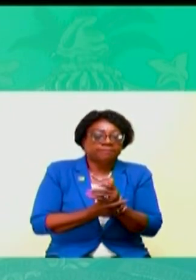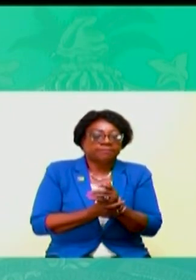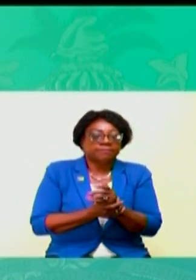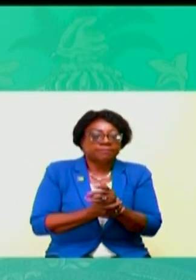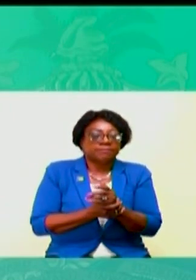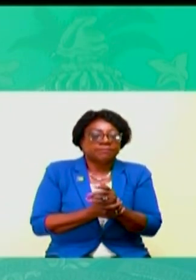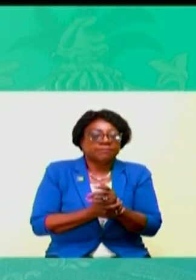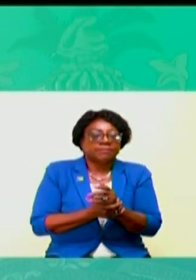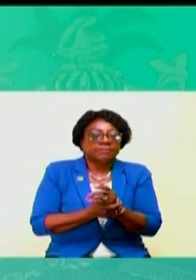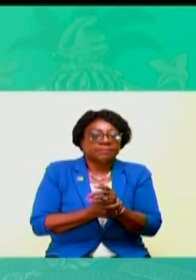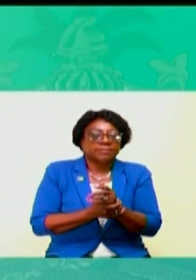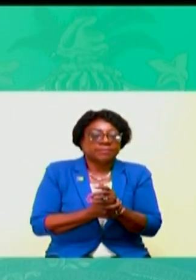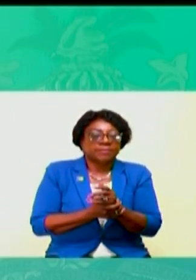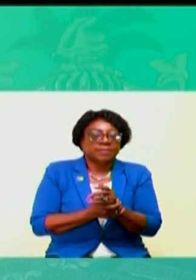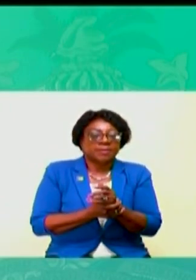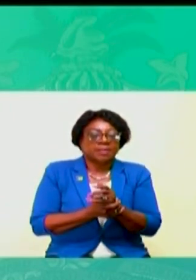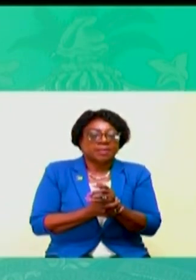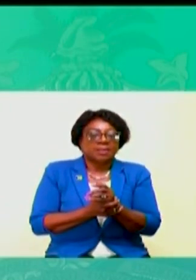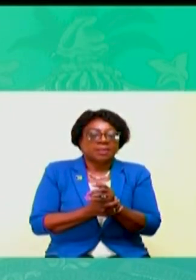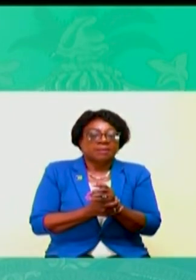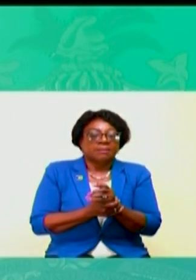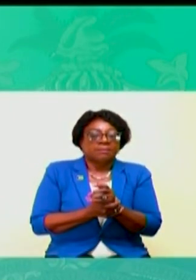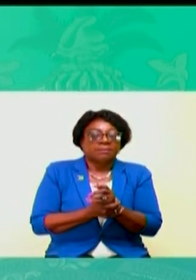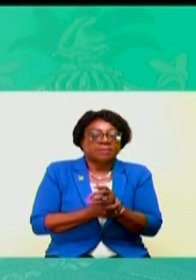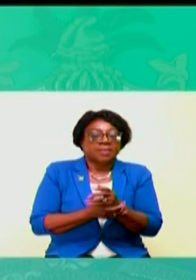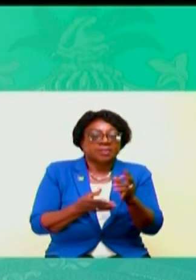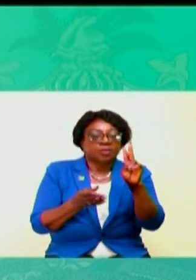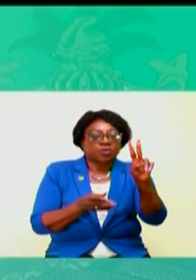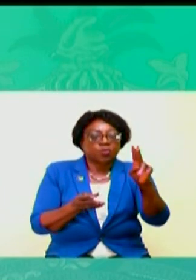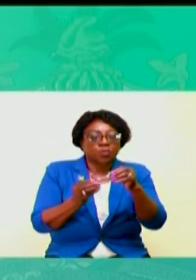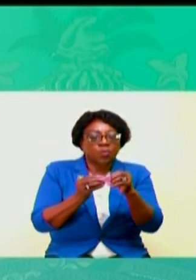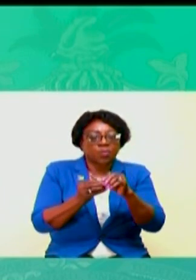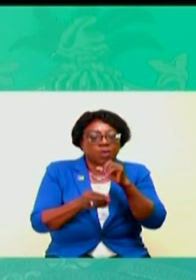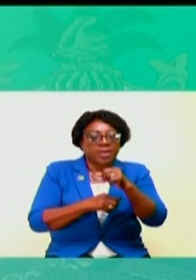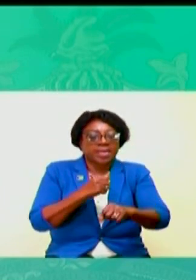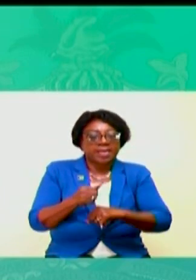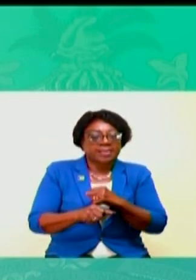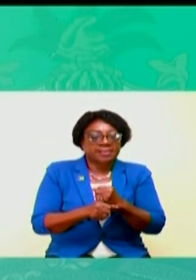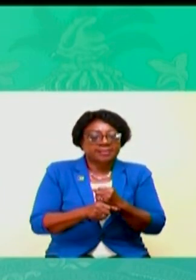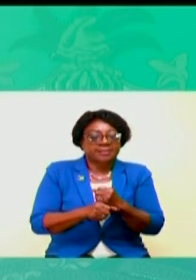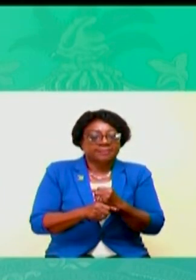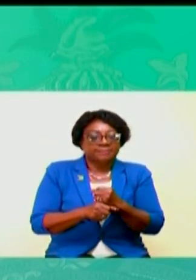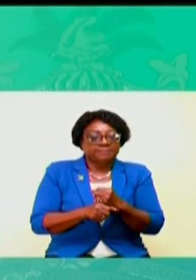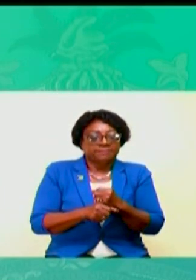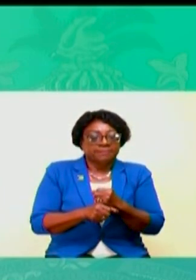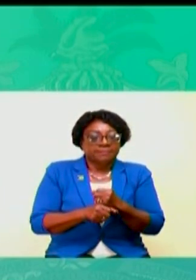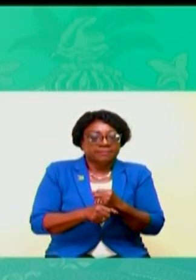Don't forget the two-year. I put the two-year winding down period in there yet. Right. Don't forget that. Don't forget that.